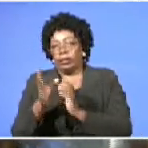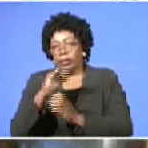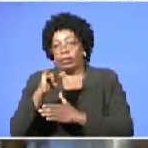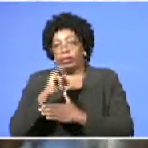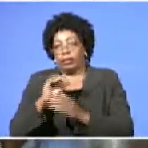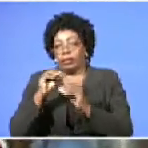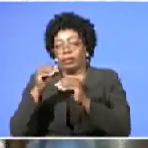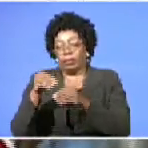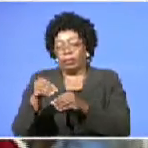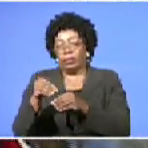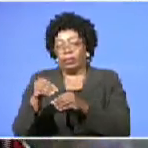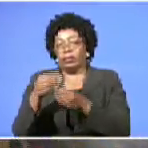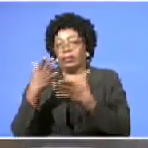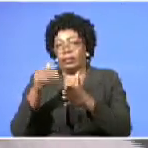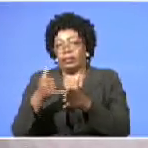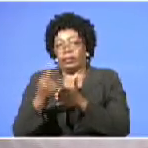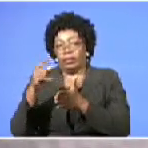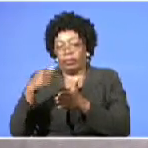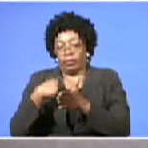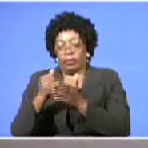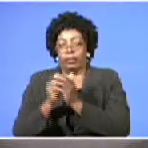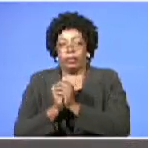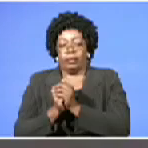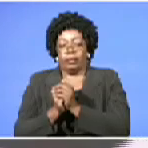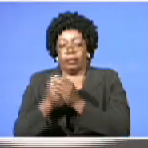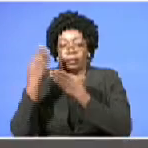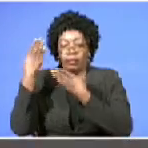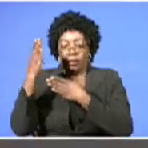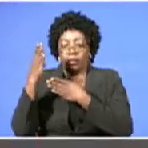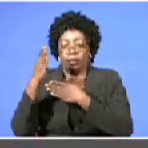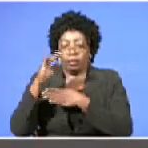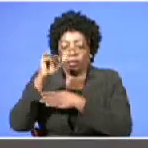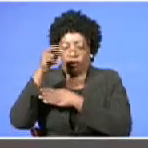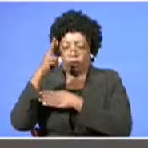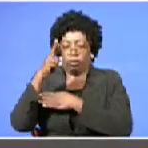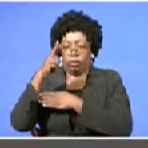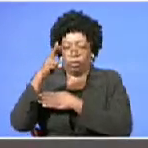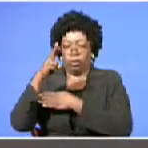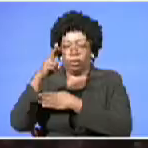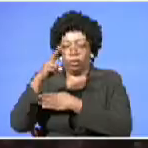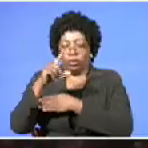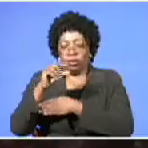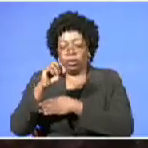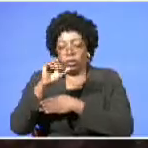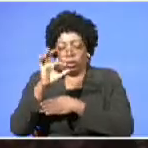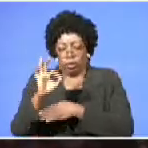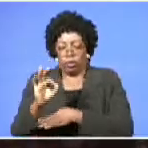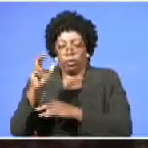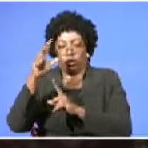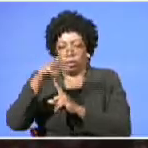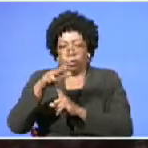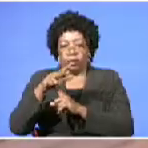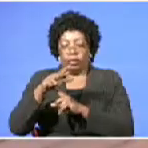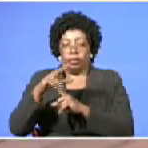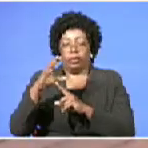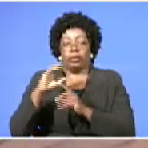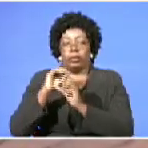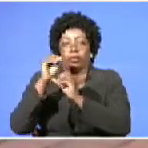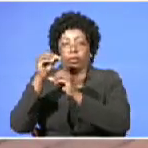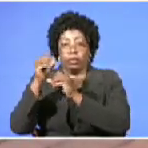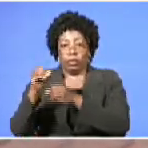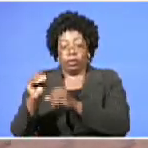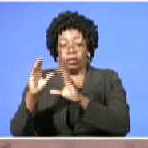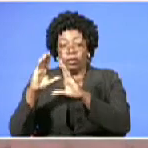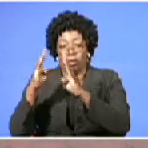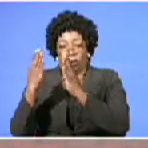probably put the icing on the cake for me. The Bahamas Junior Golf Championships also held over the weekend at the Ocean Club course on Paradise